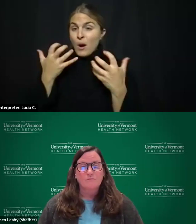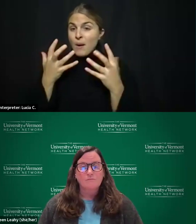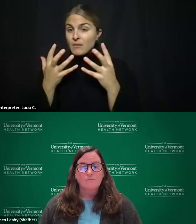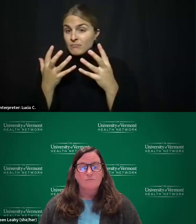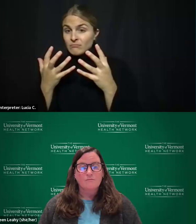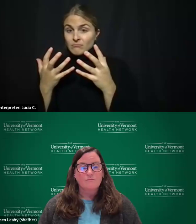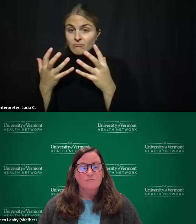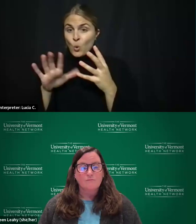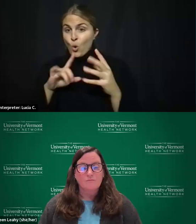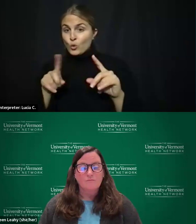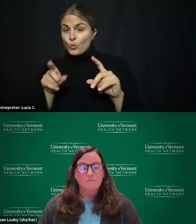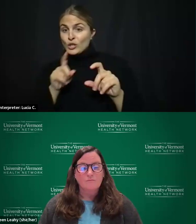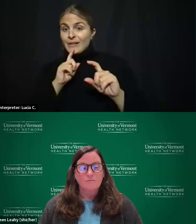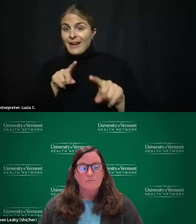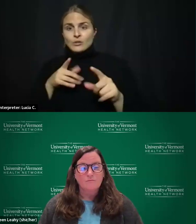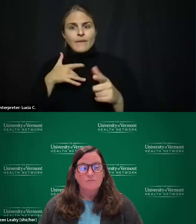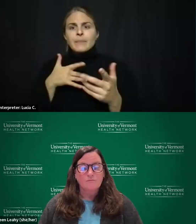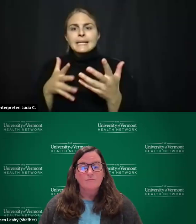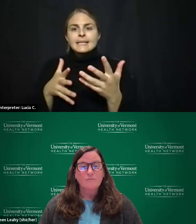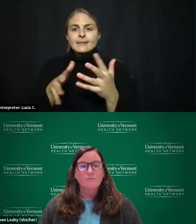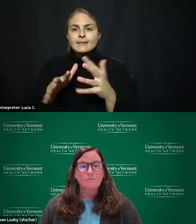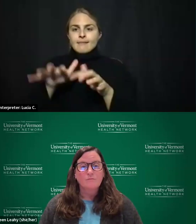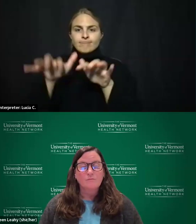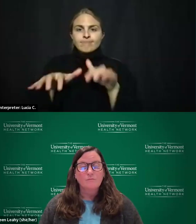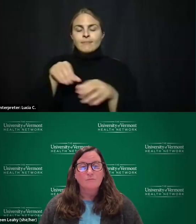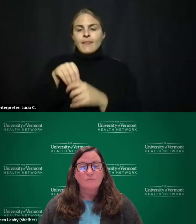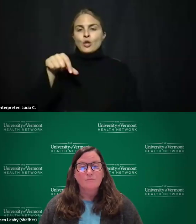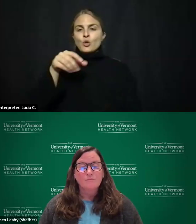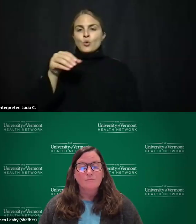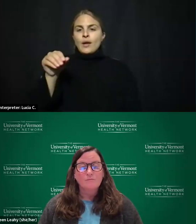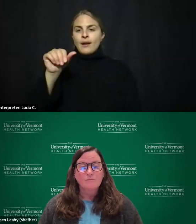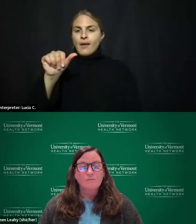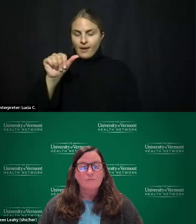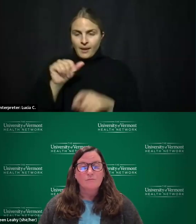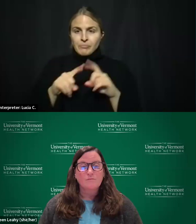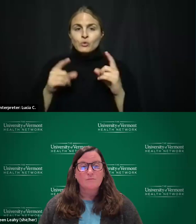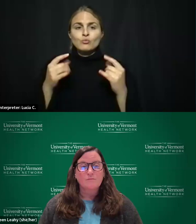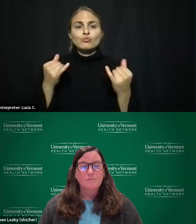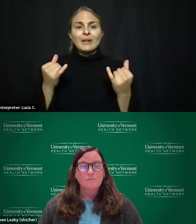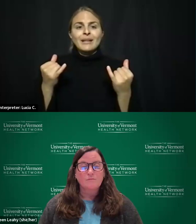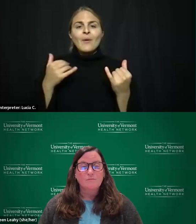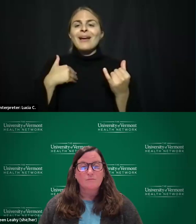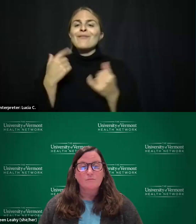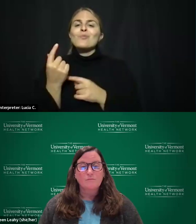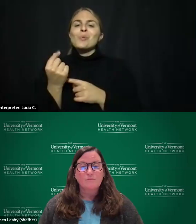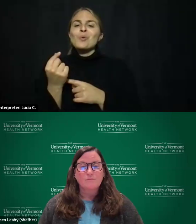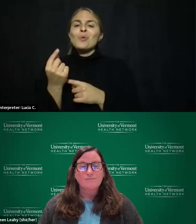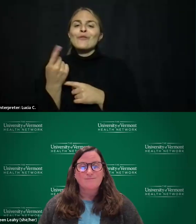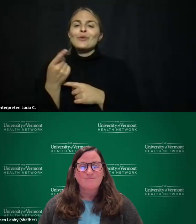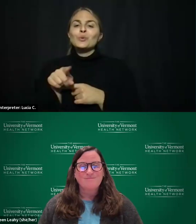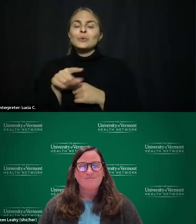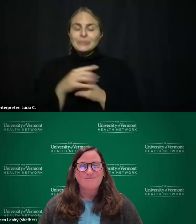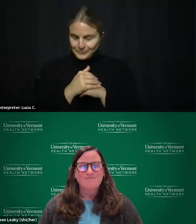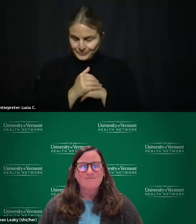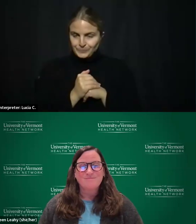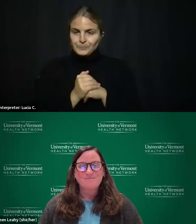answered, please feel free to add it to the Q&A. But in the meantime, I have another one for you all.